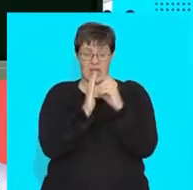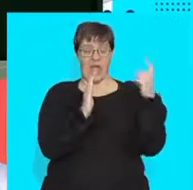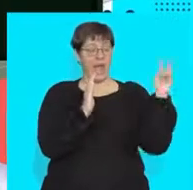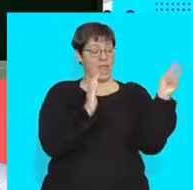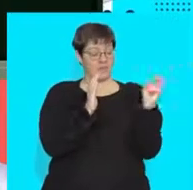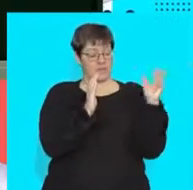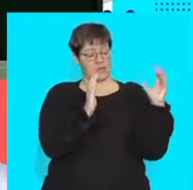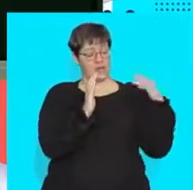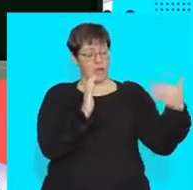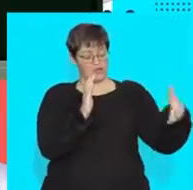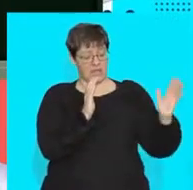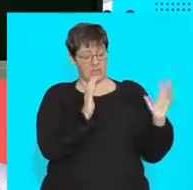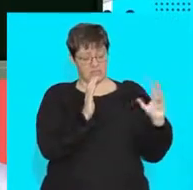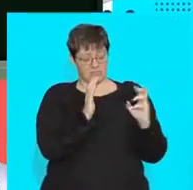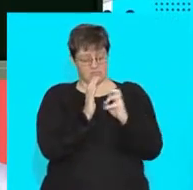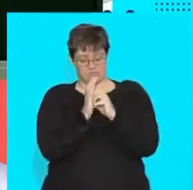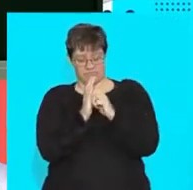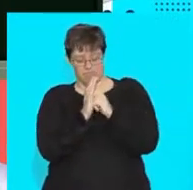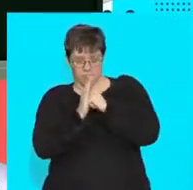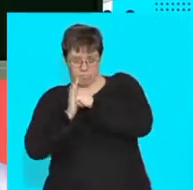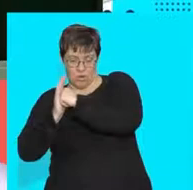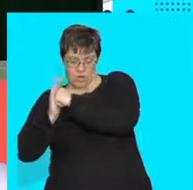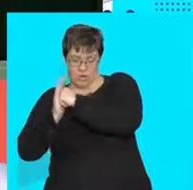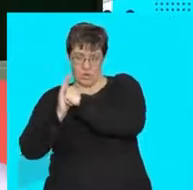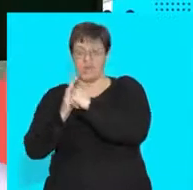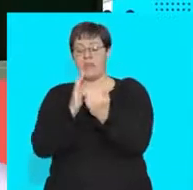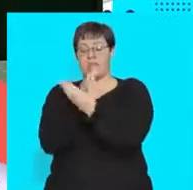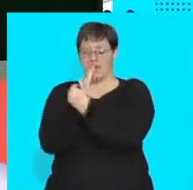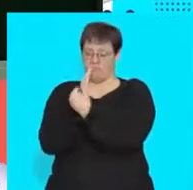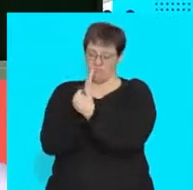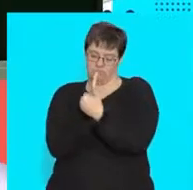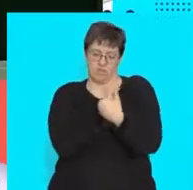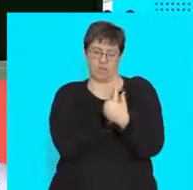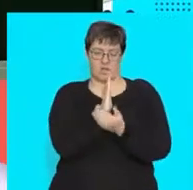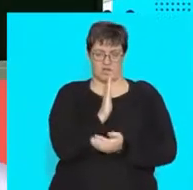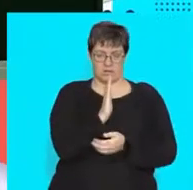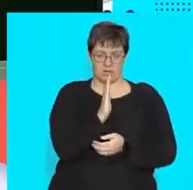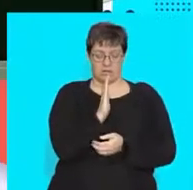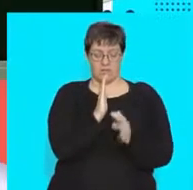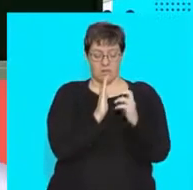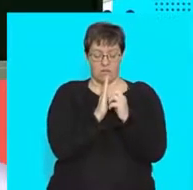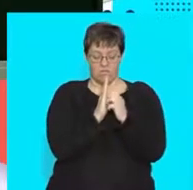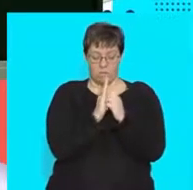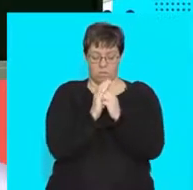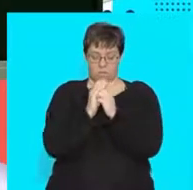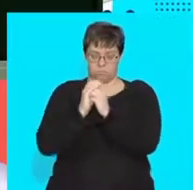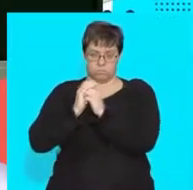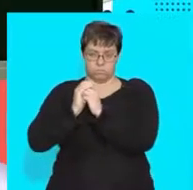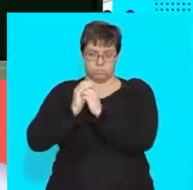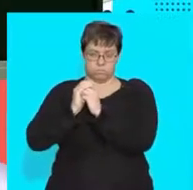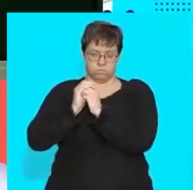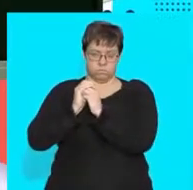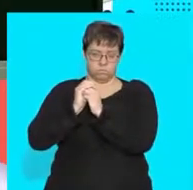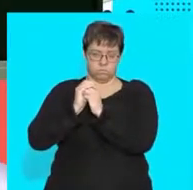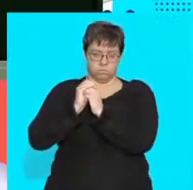from the outside. If this is your middle ear, there's air pressure from this side. So if the pressure from outside is